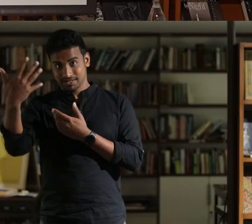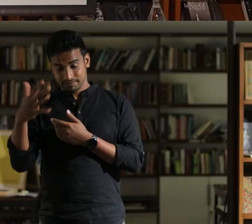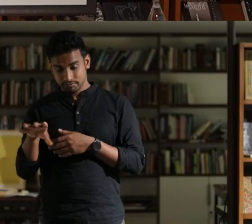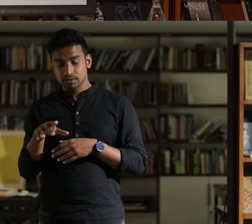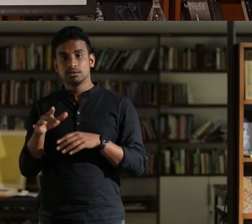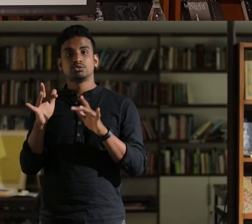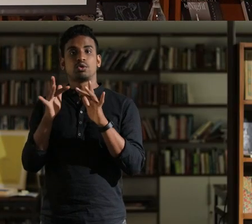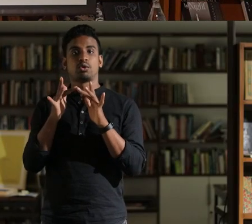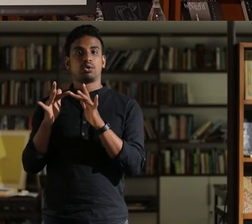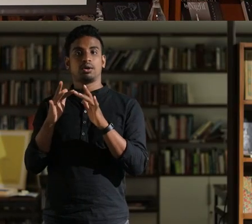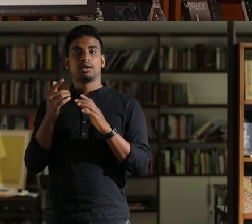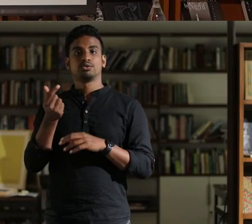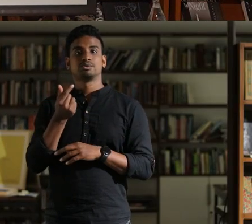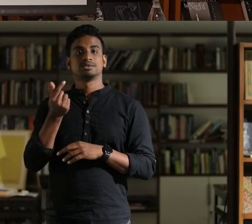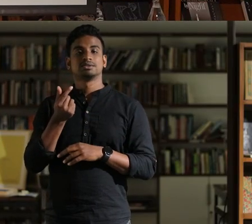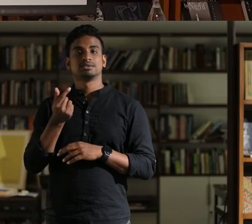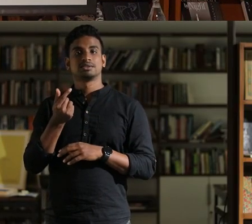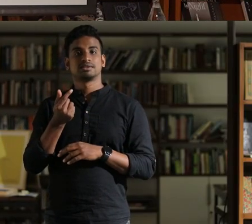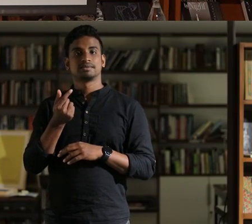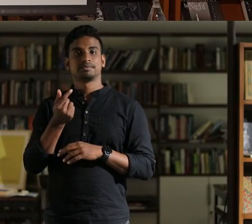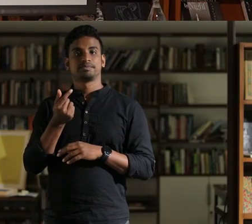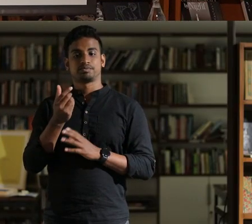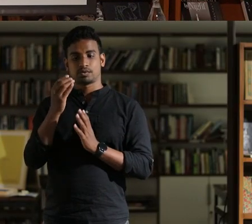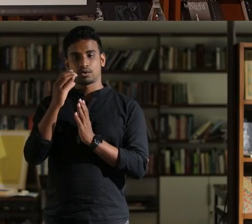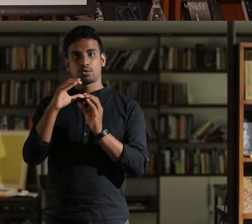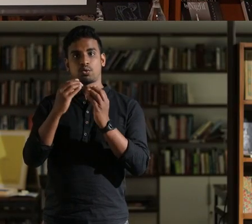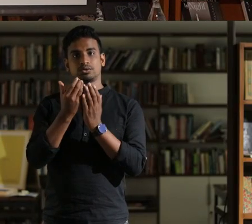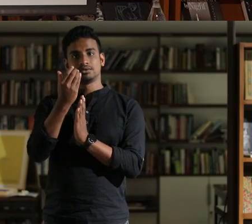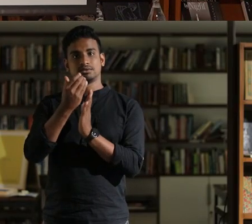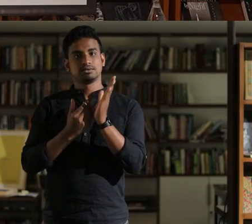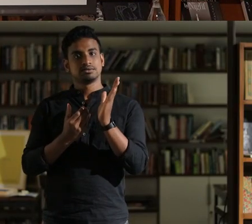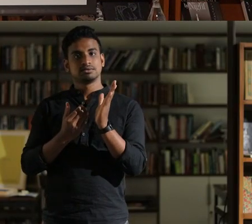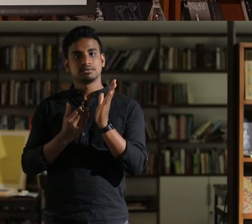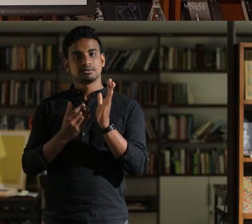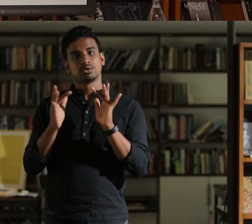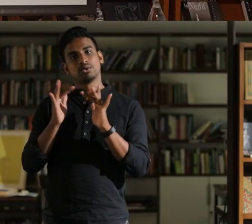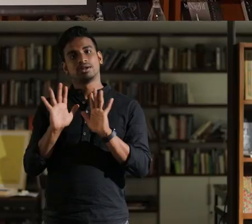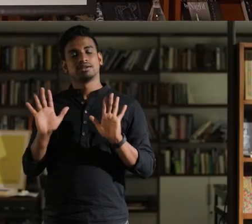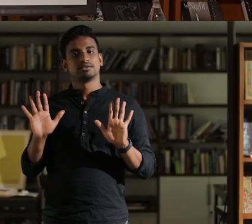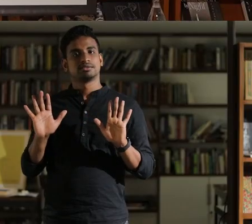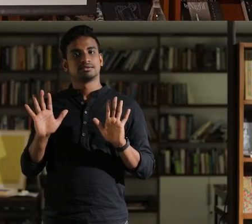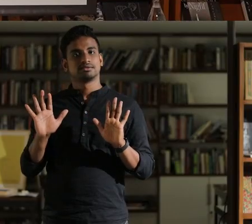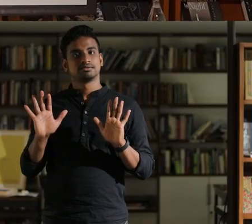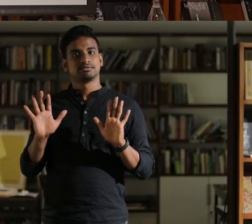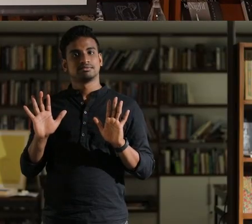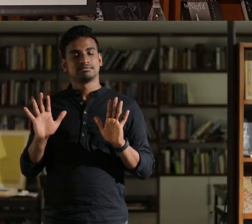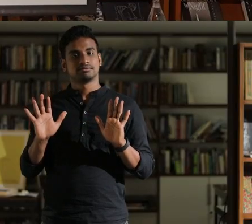course of study. There are courses being created to be done online and so on. So